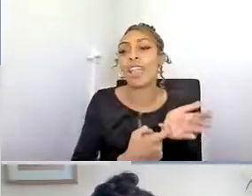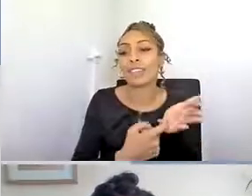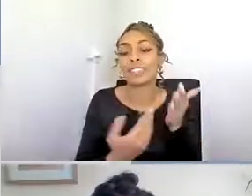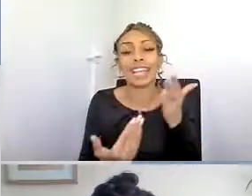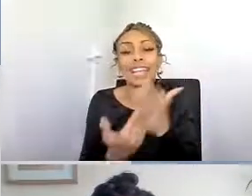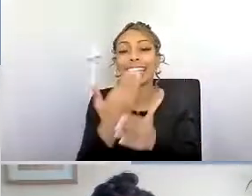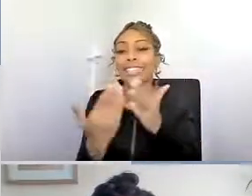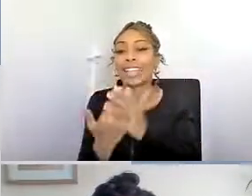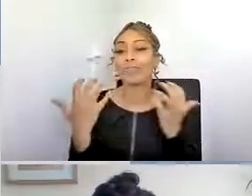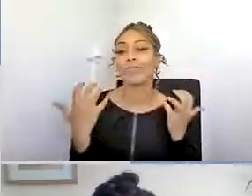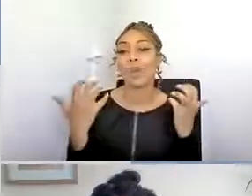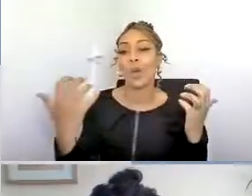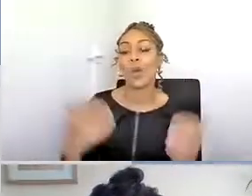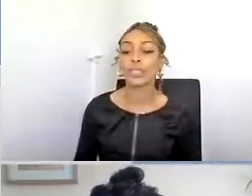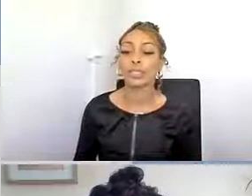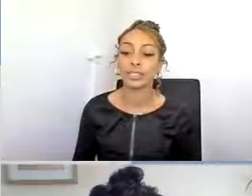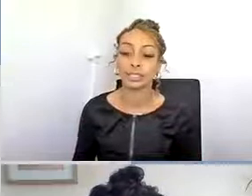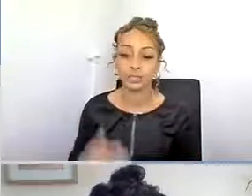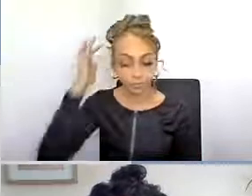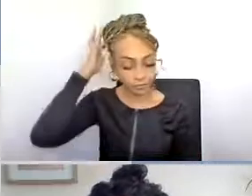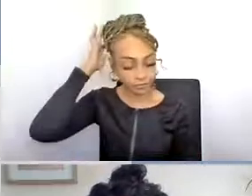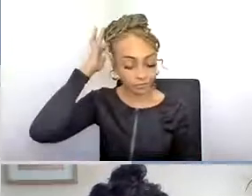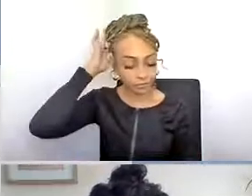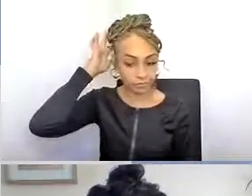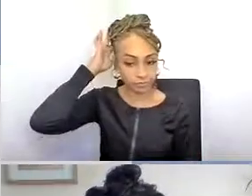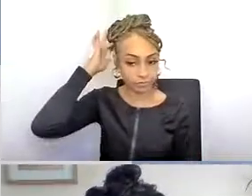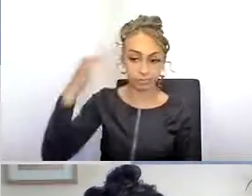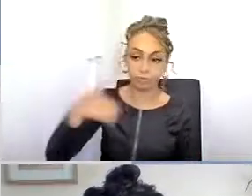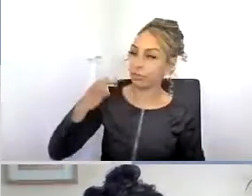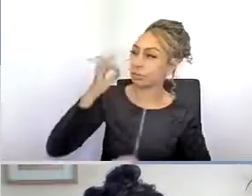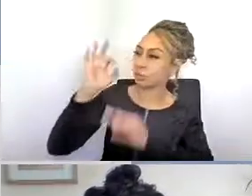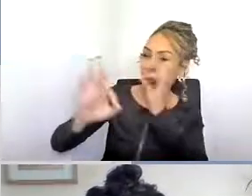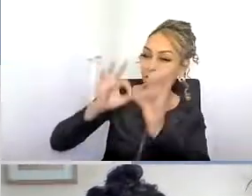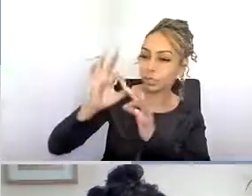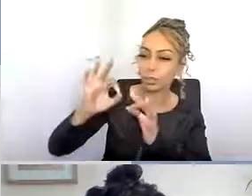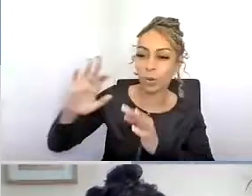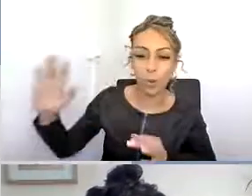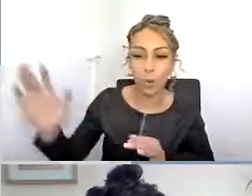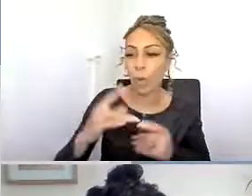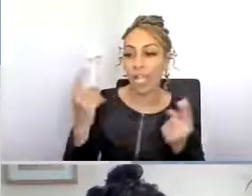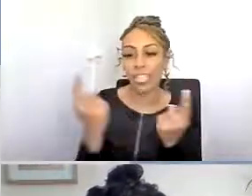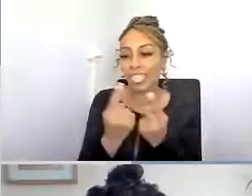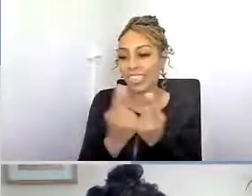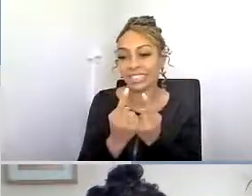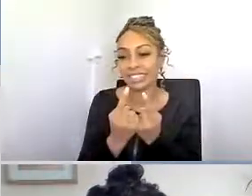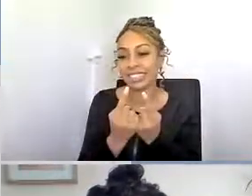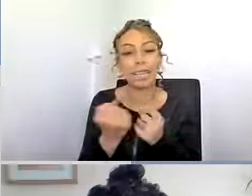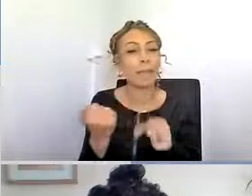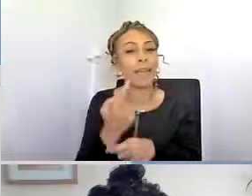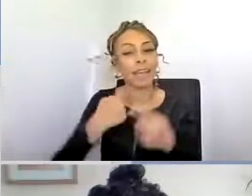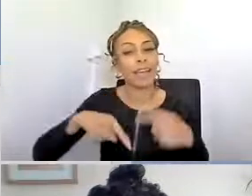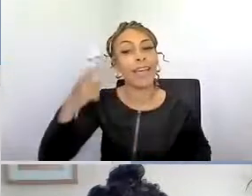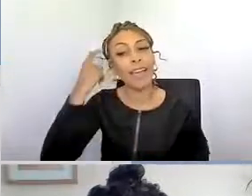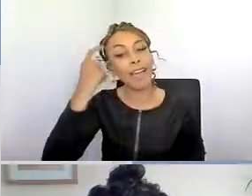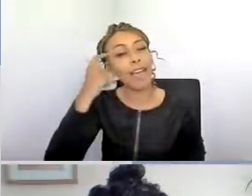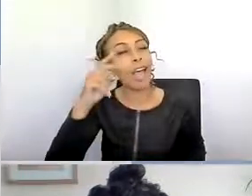contemporary audience. As I said, it asks us to question sort of all sorts of things and makes us look